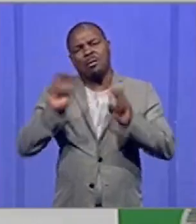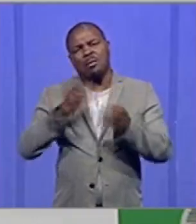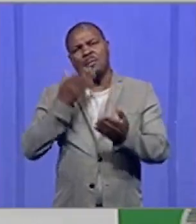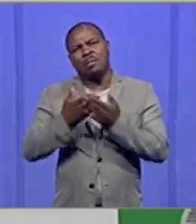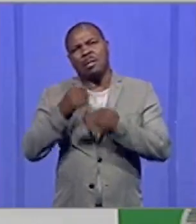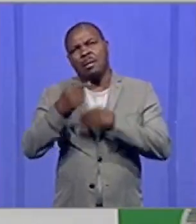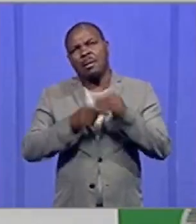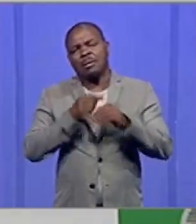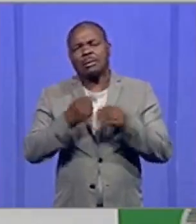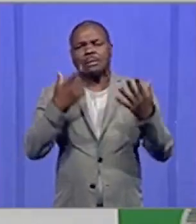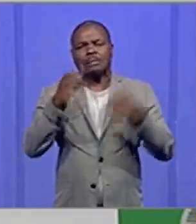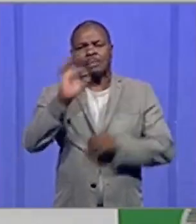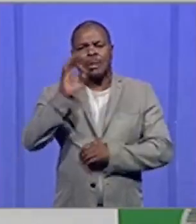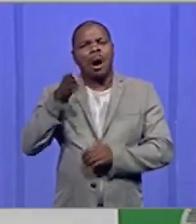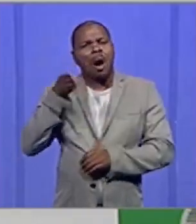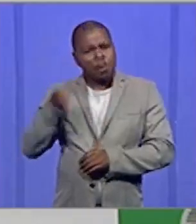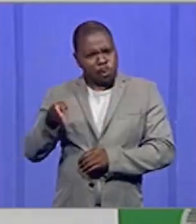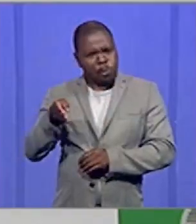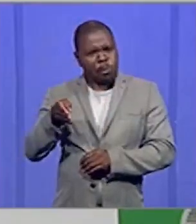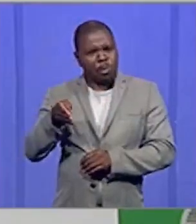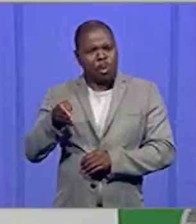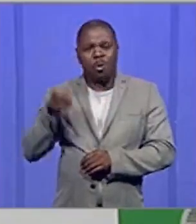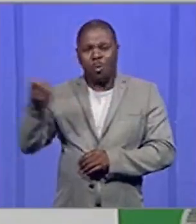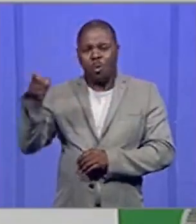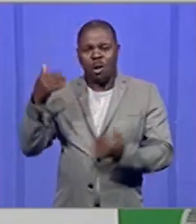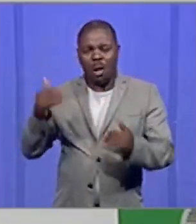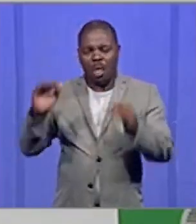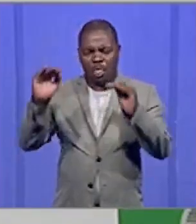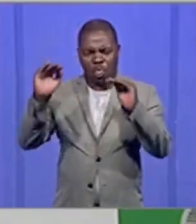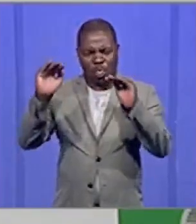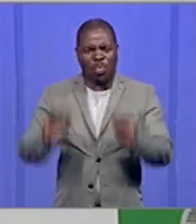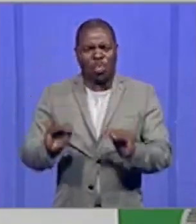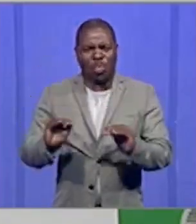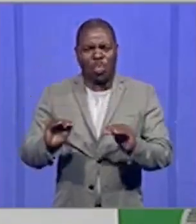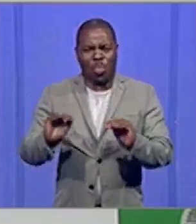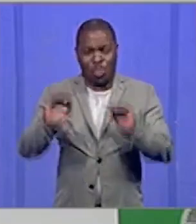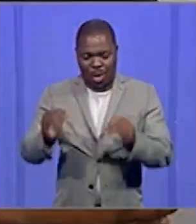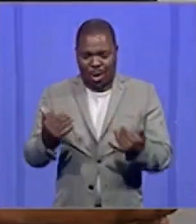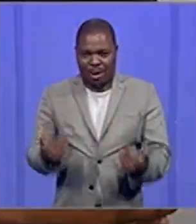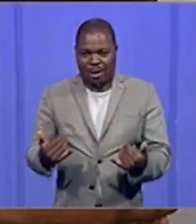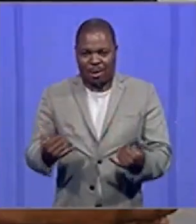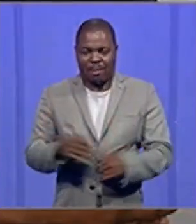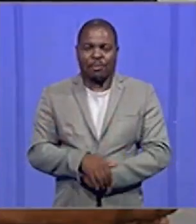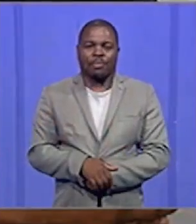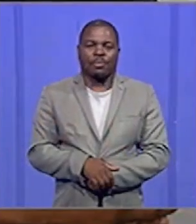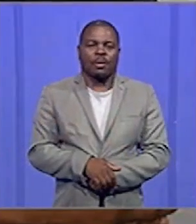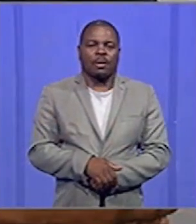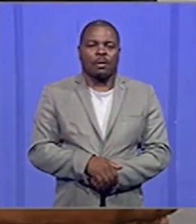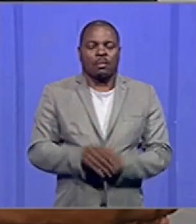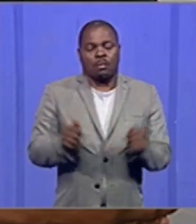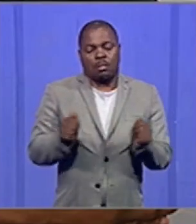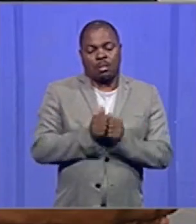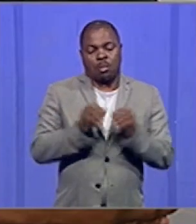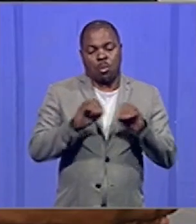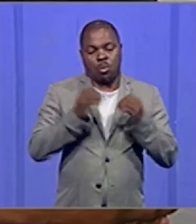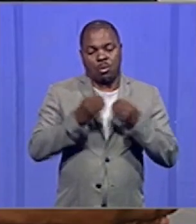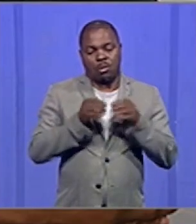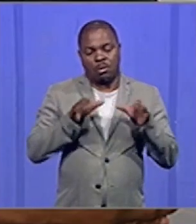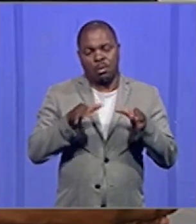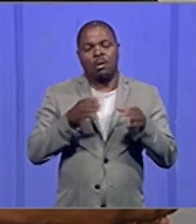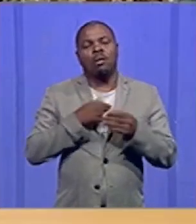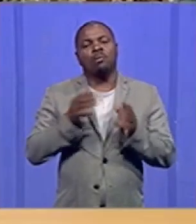about 70%. He let it down to where we are. Mekgamahata mmoho e tla tshwara seboka